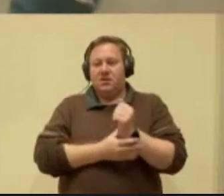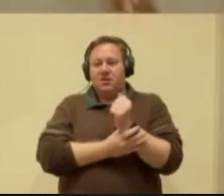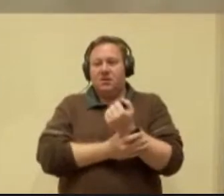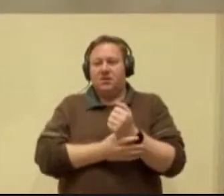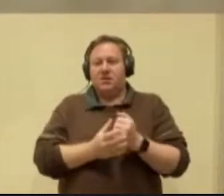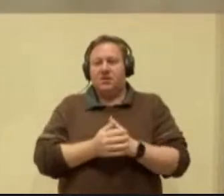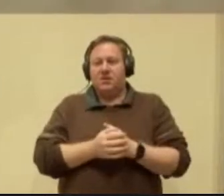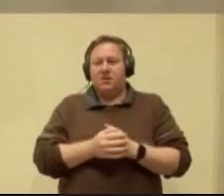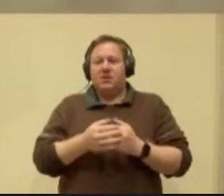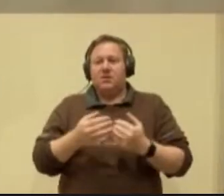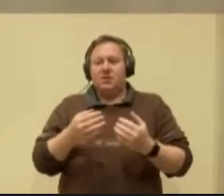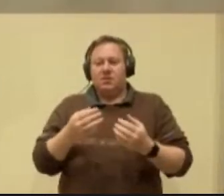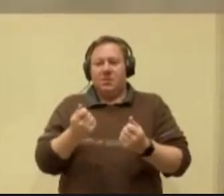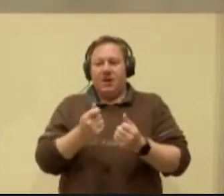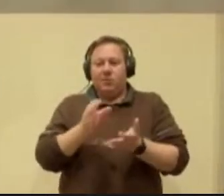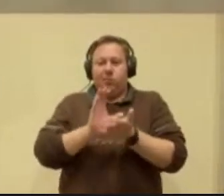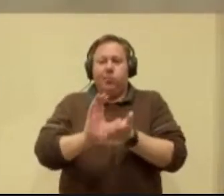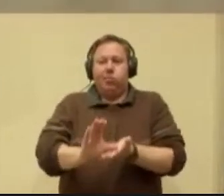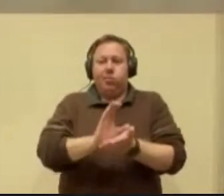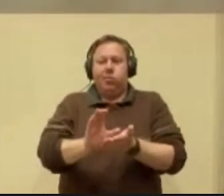6.1 million